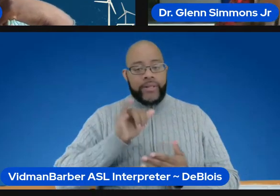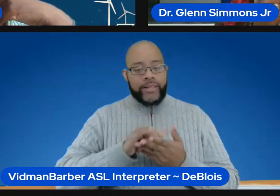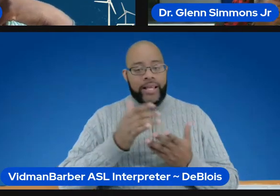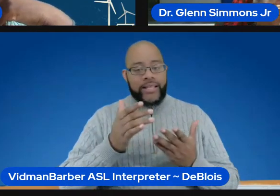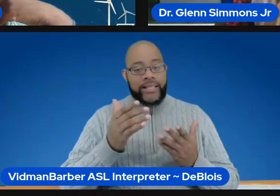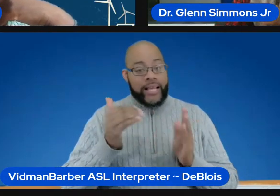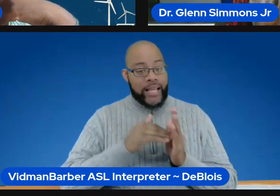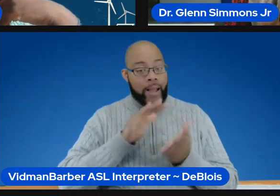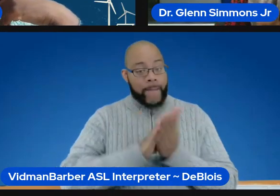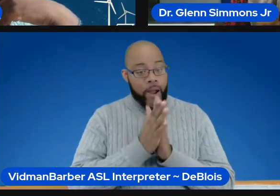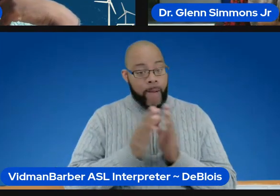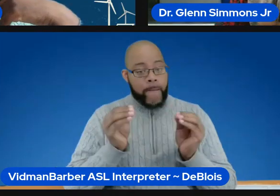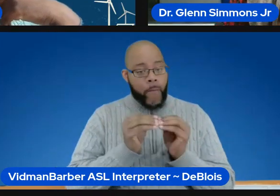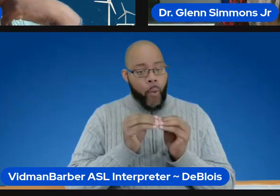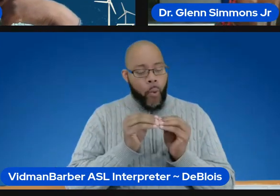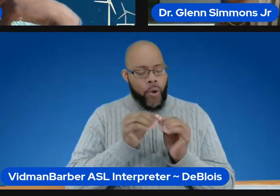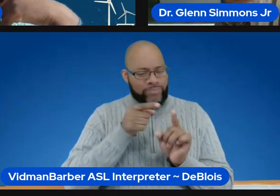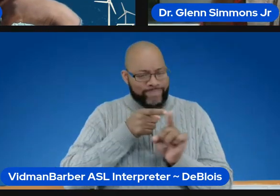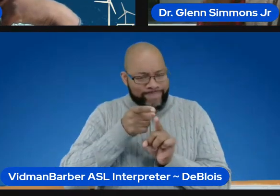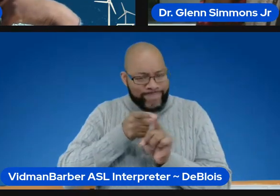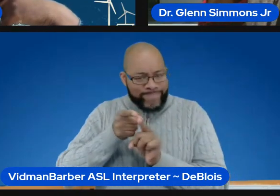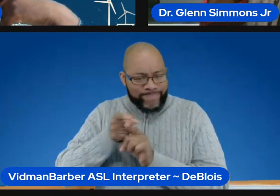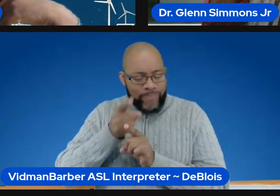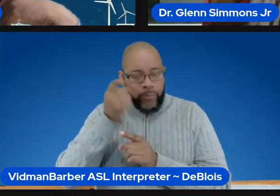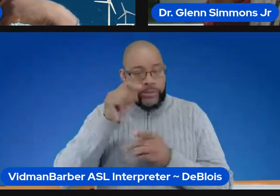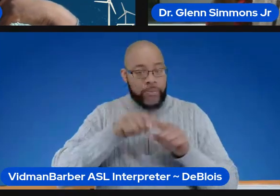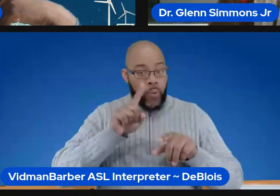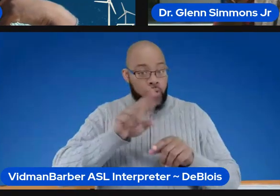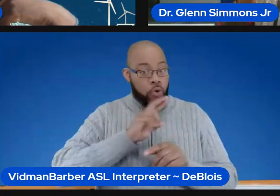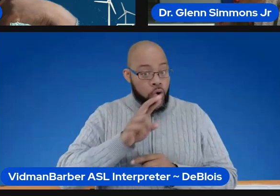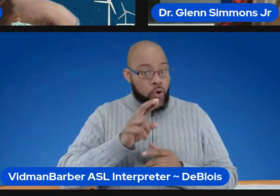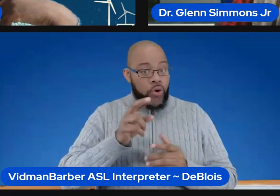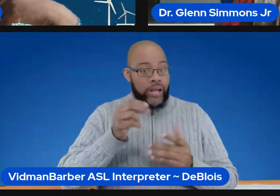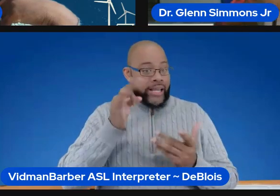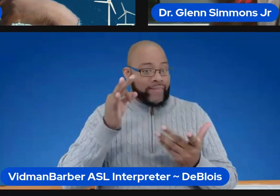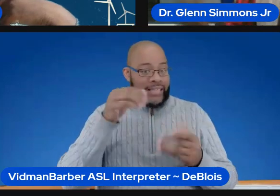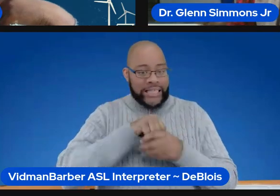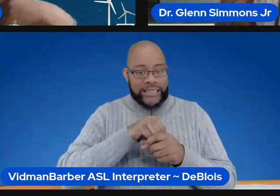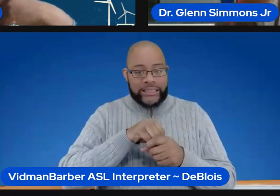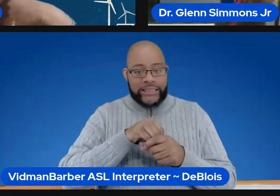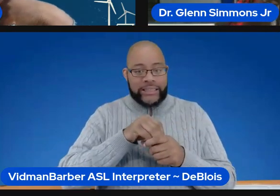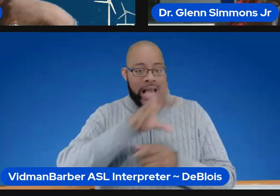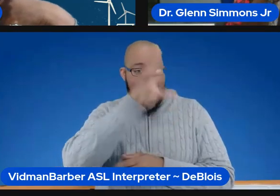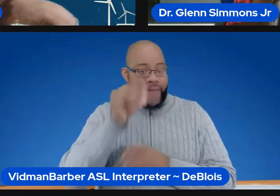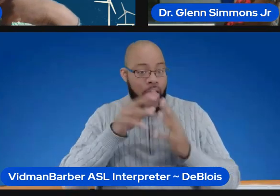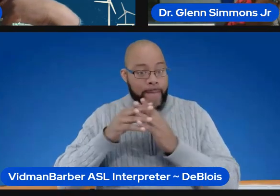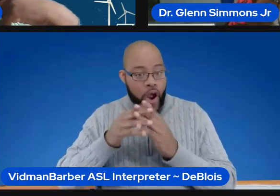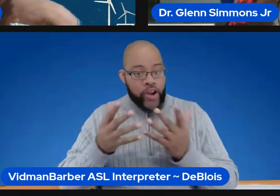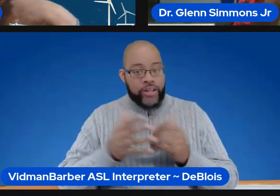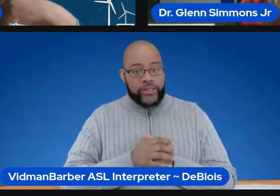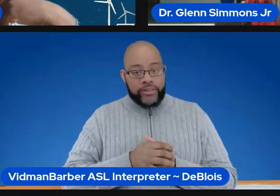again, you become even more nuanced, right? Because depending on where you are, even within saying African American,